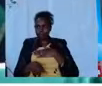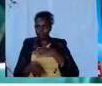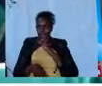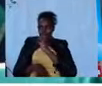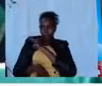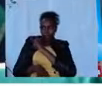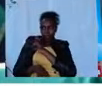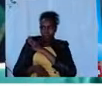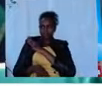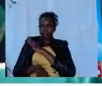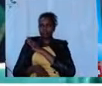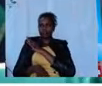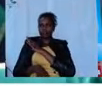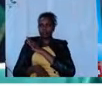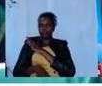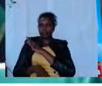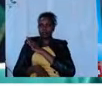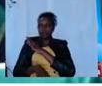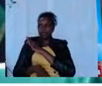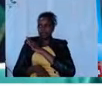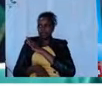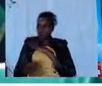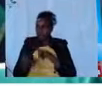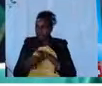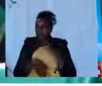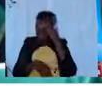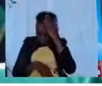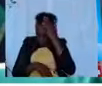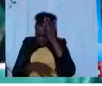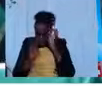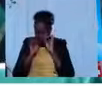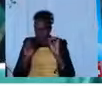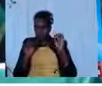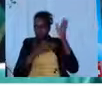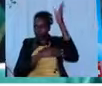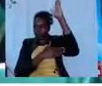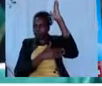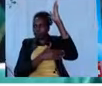fear, to dishonor him with our actions